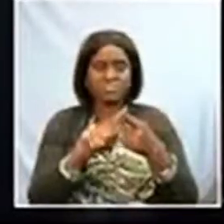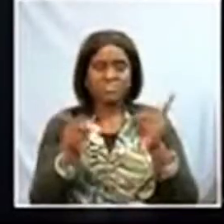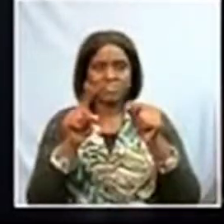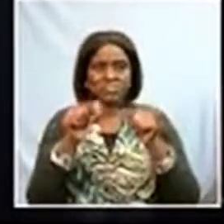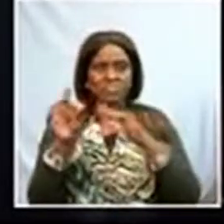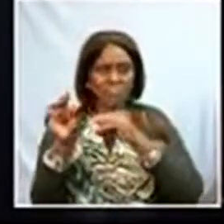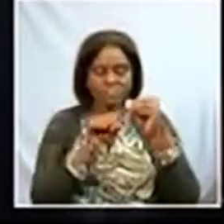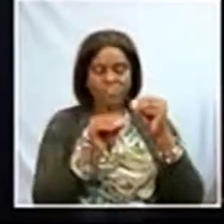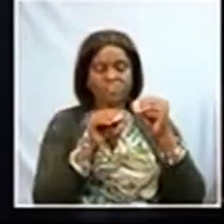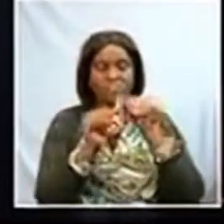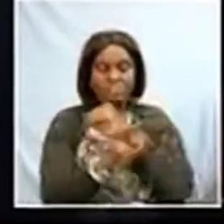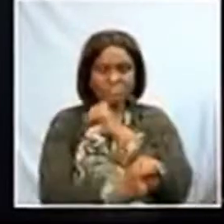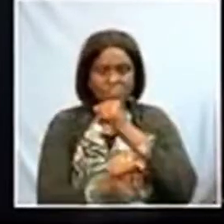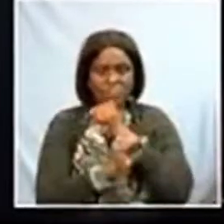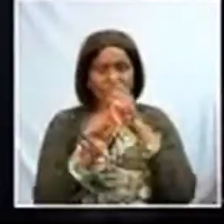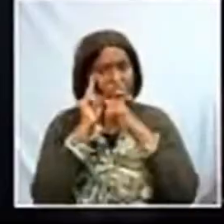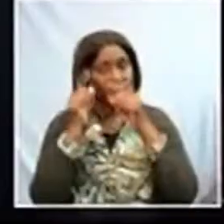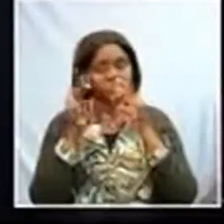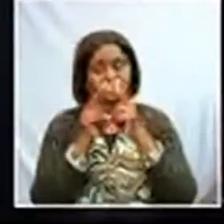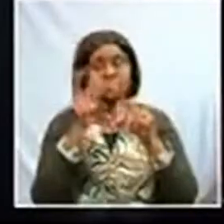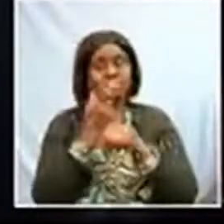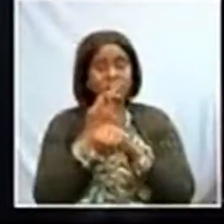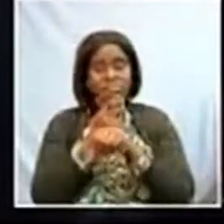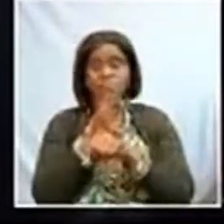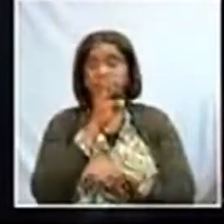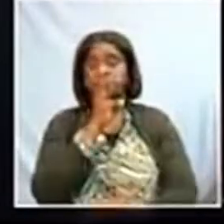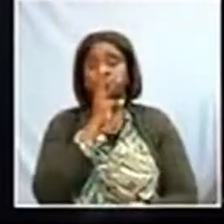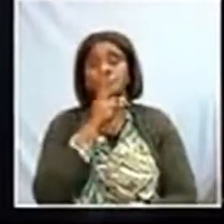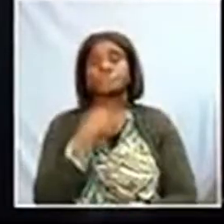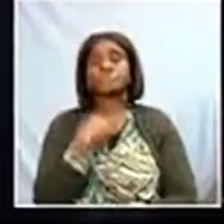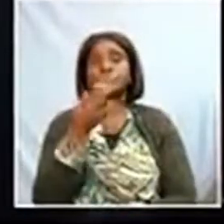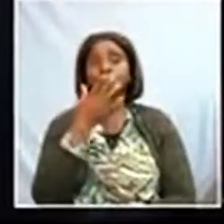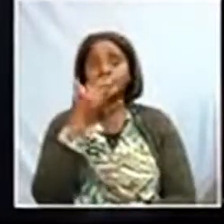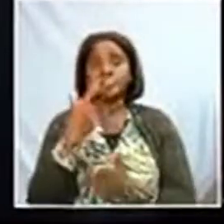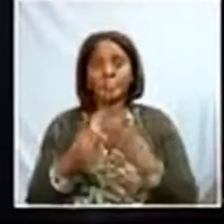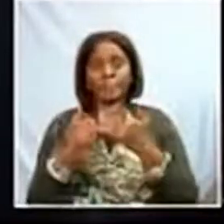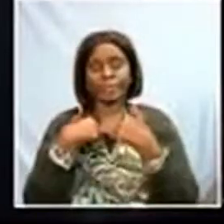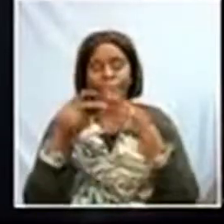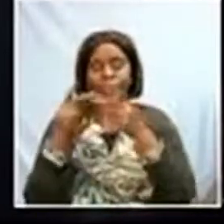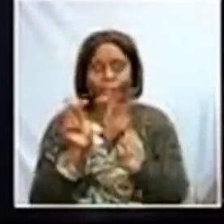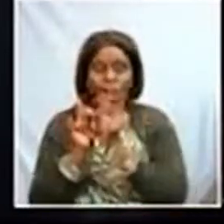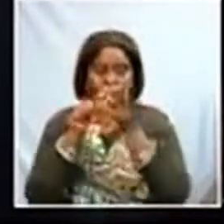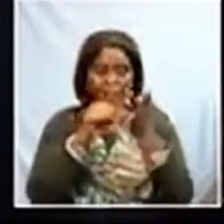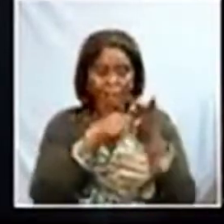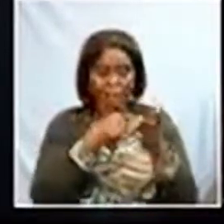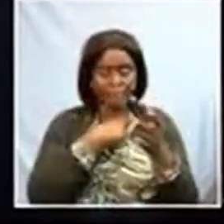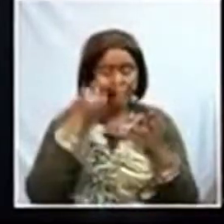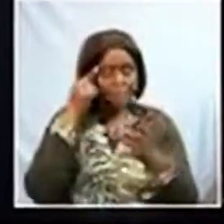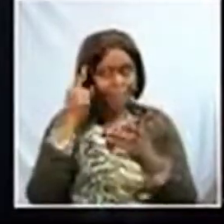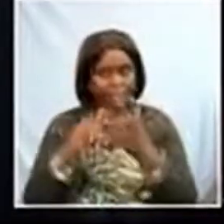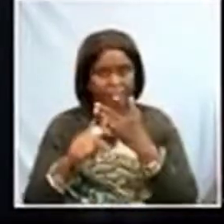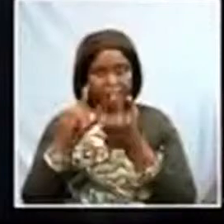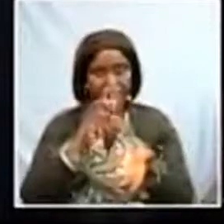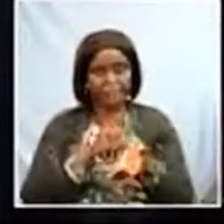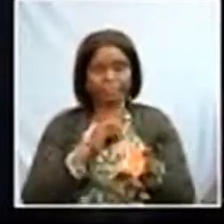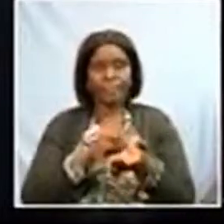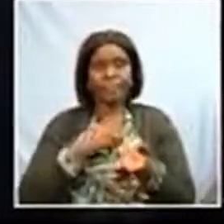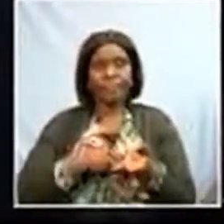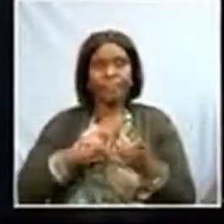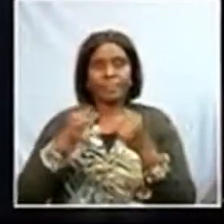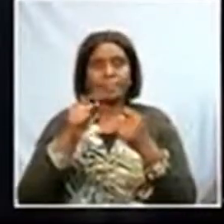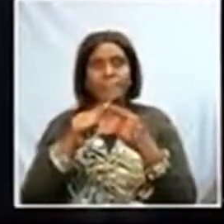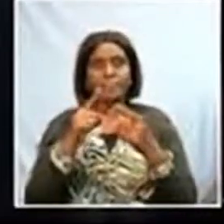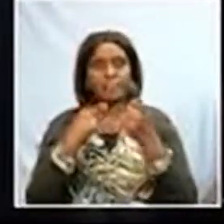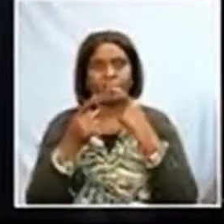go to State Lodge, it's very difficult to get water unless you do siting. So I think what Dr. Mwanza and I are trying to